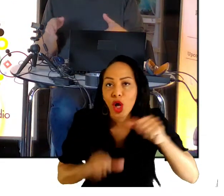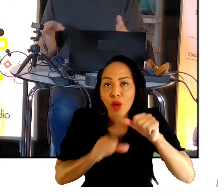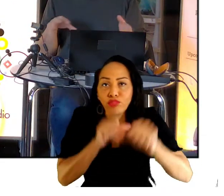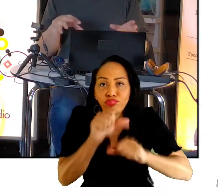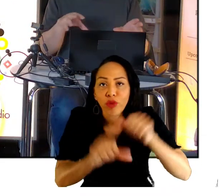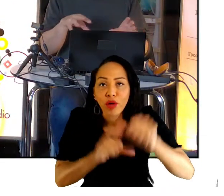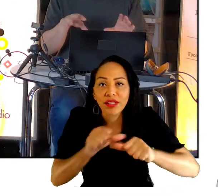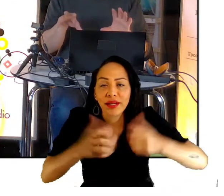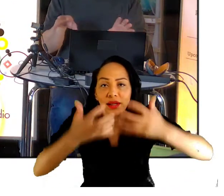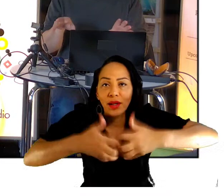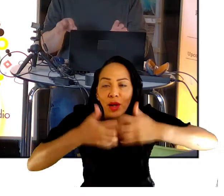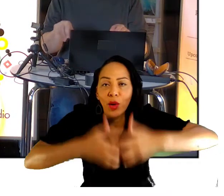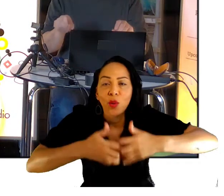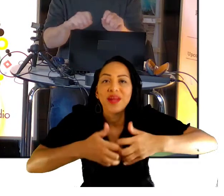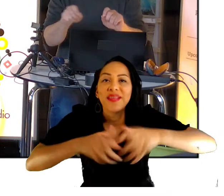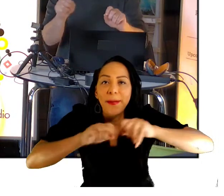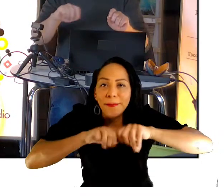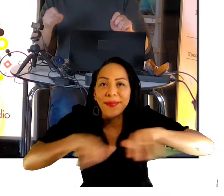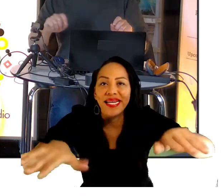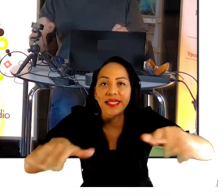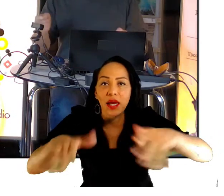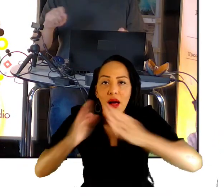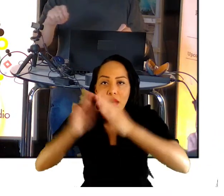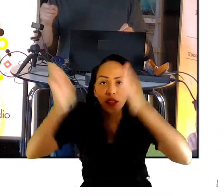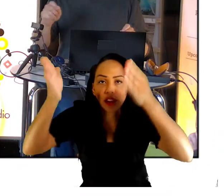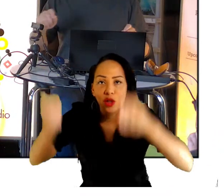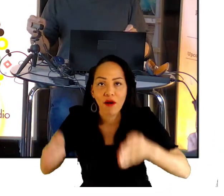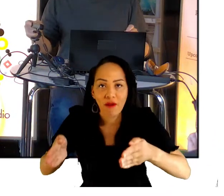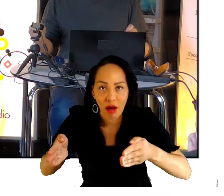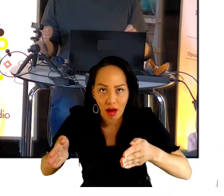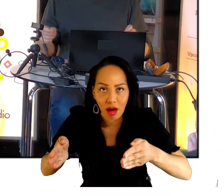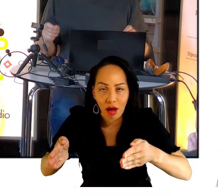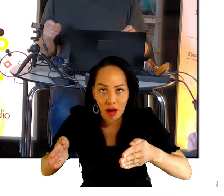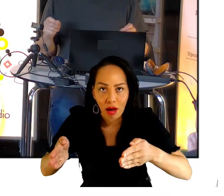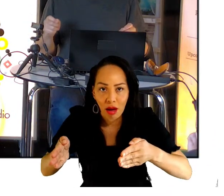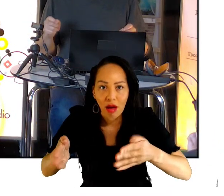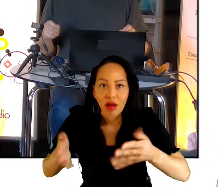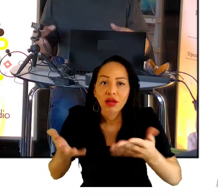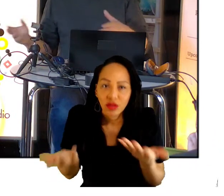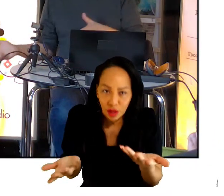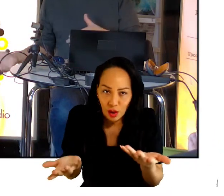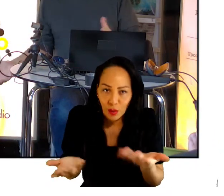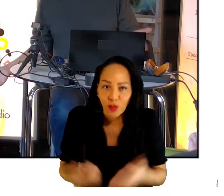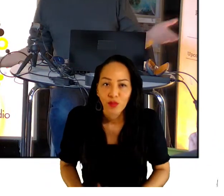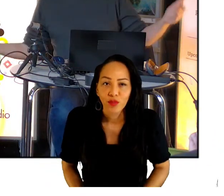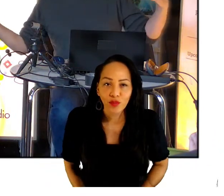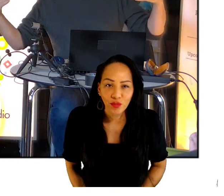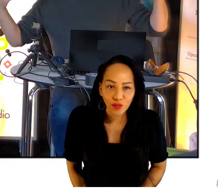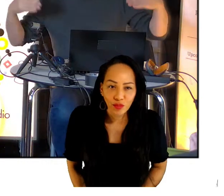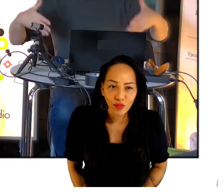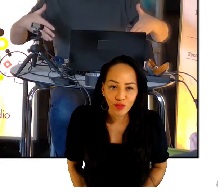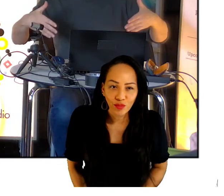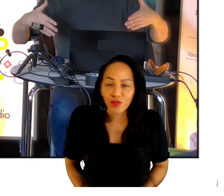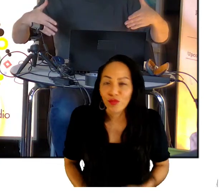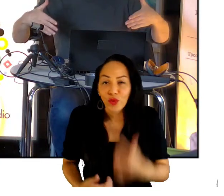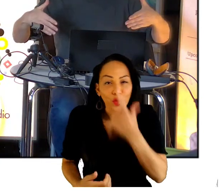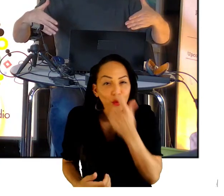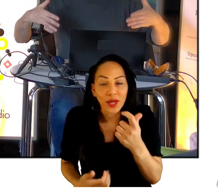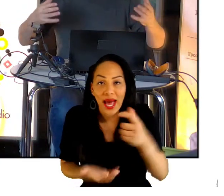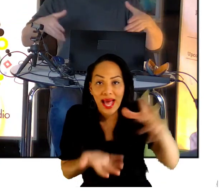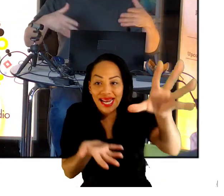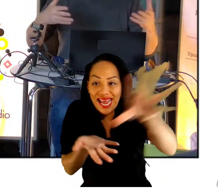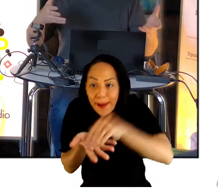with a visual programming environment. So it's, just join the dots, really. Basically, you can bring just about anything into